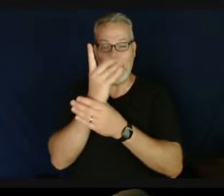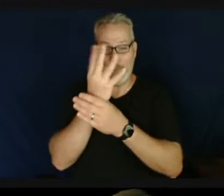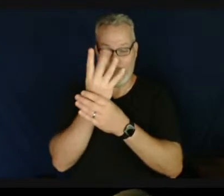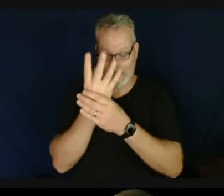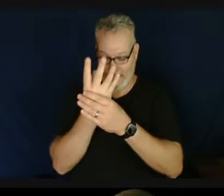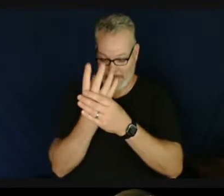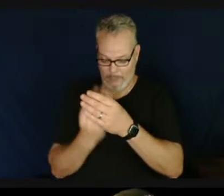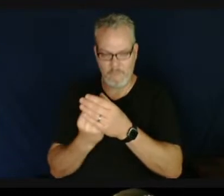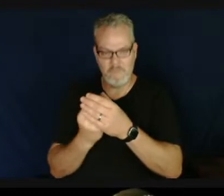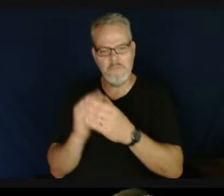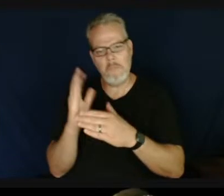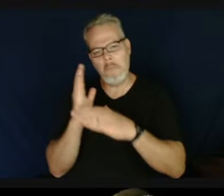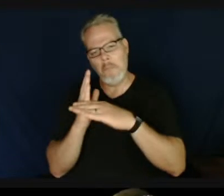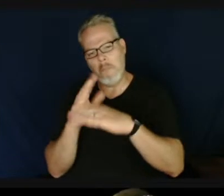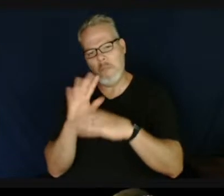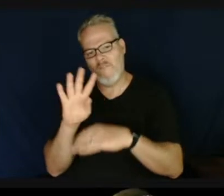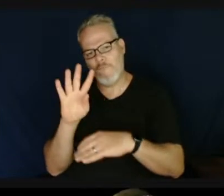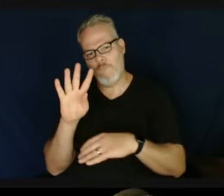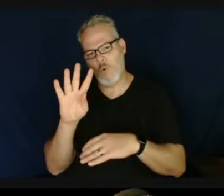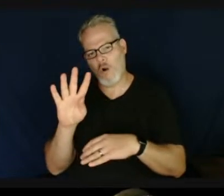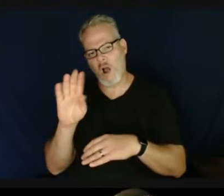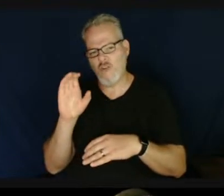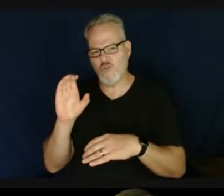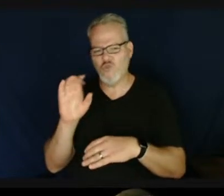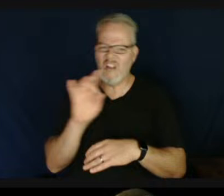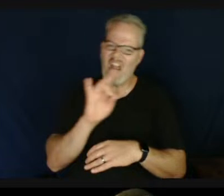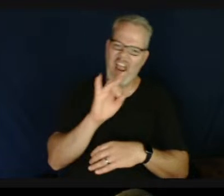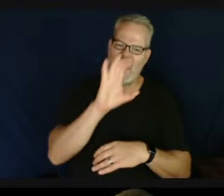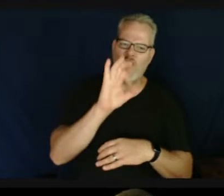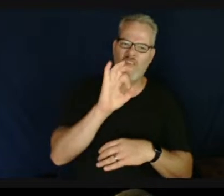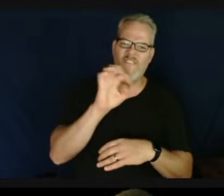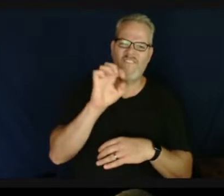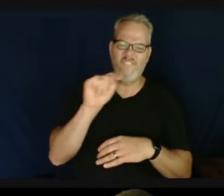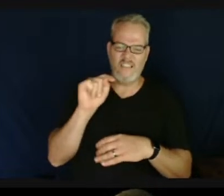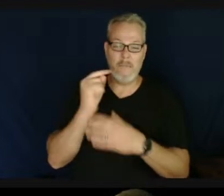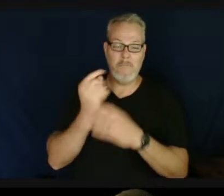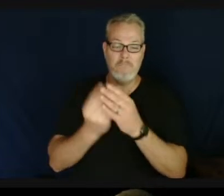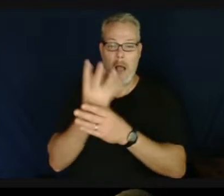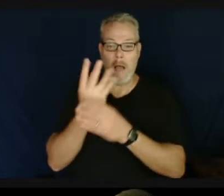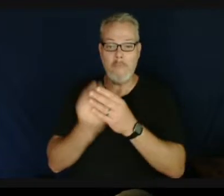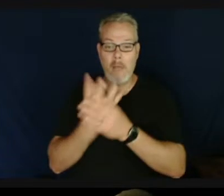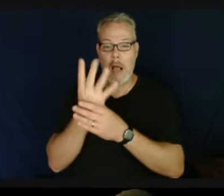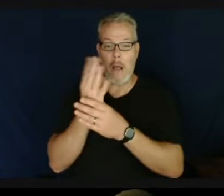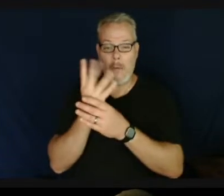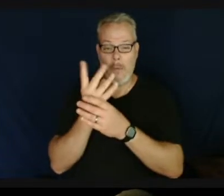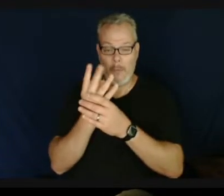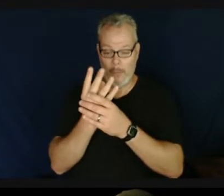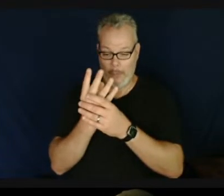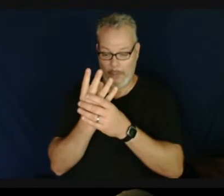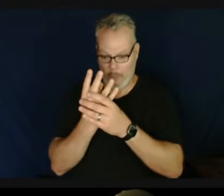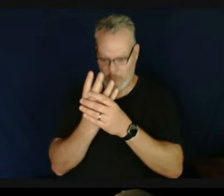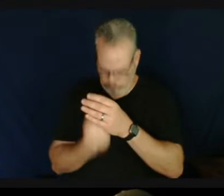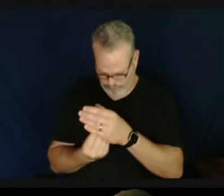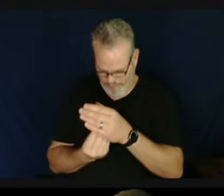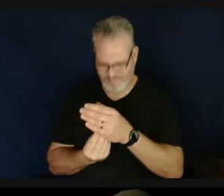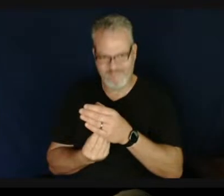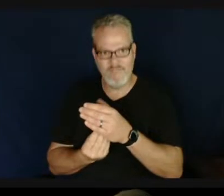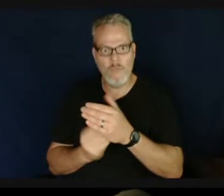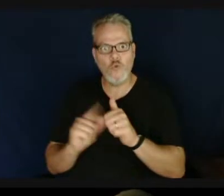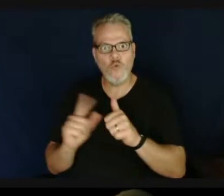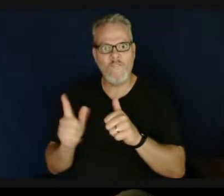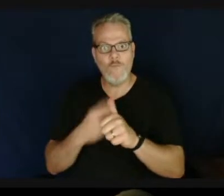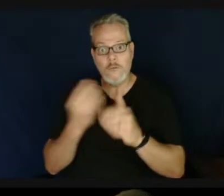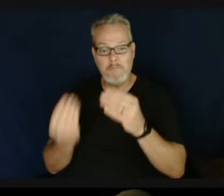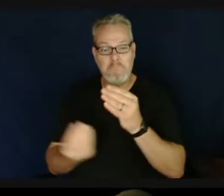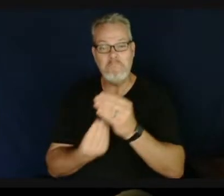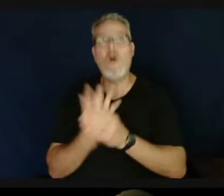800 feet until the cessation of activity. So in both cases, it's like that first burst out that reaches that great height. And then